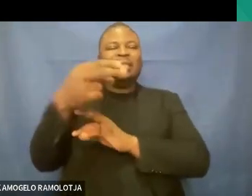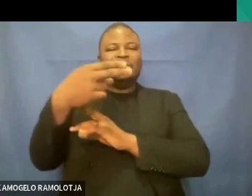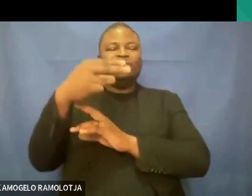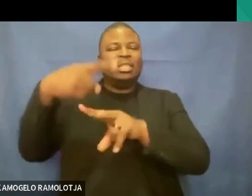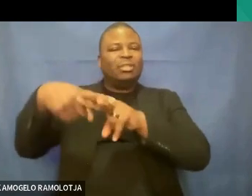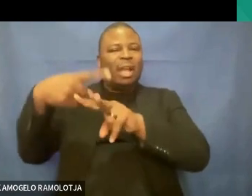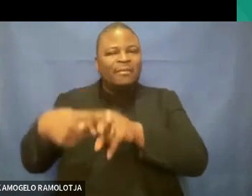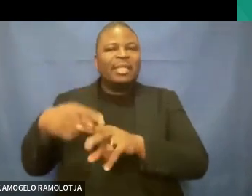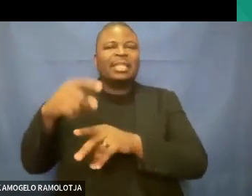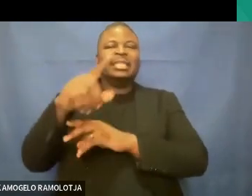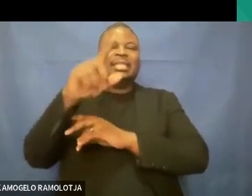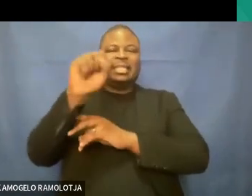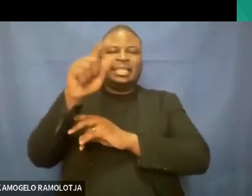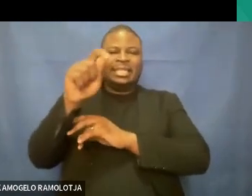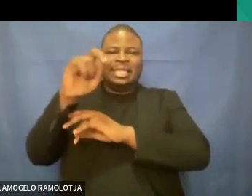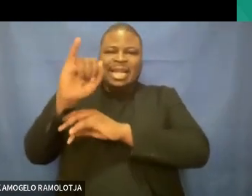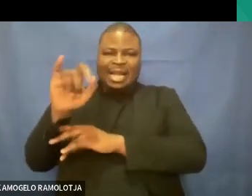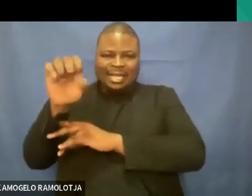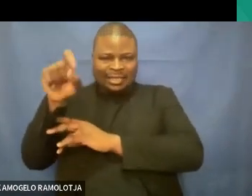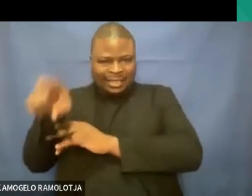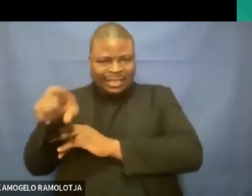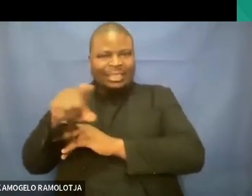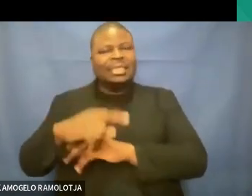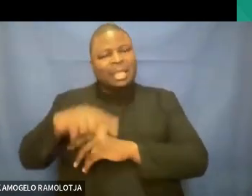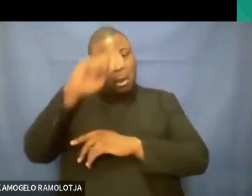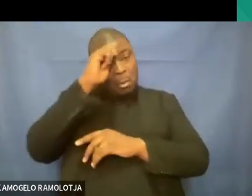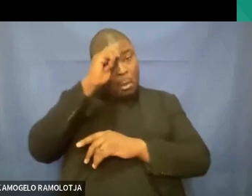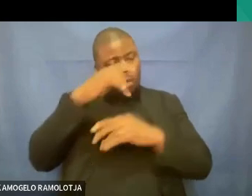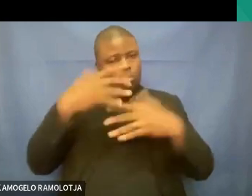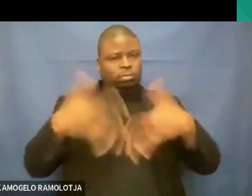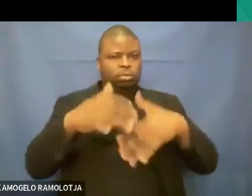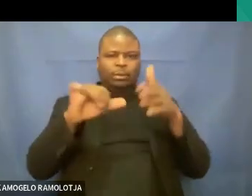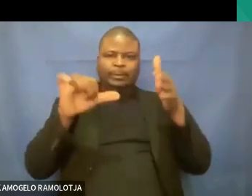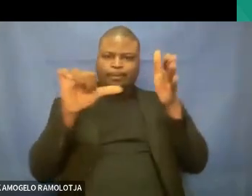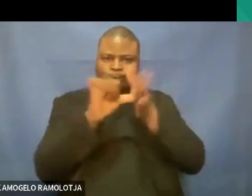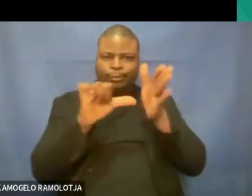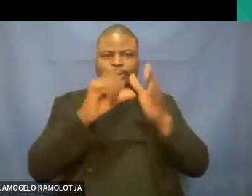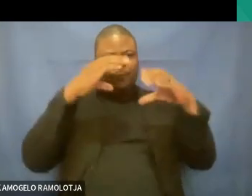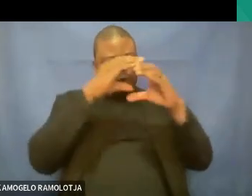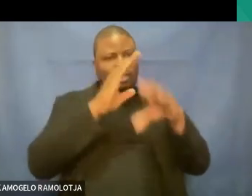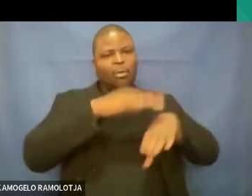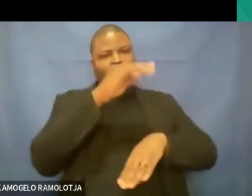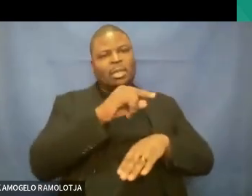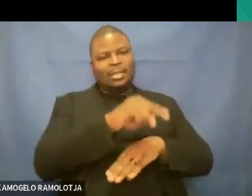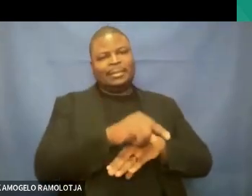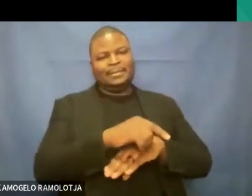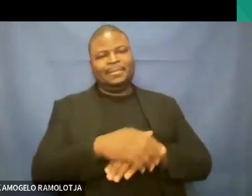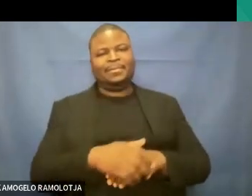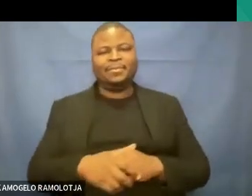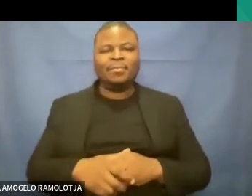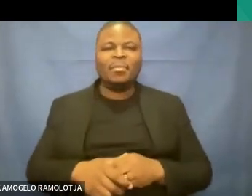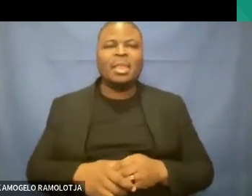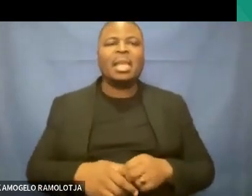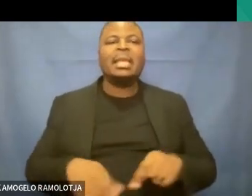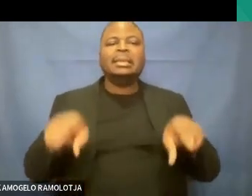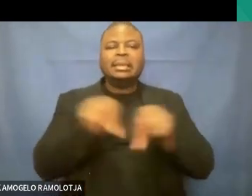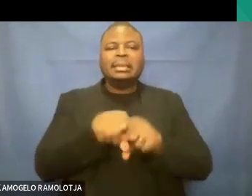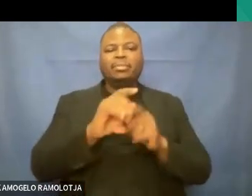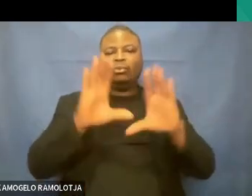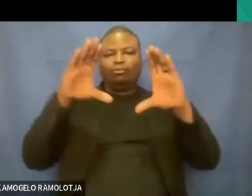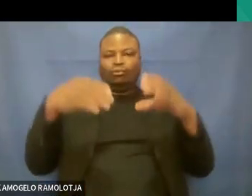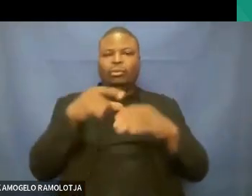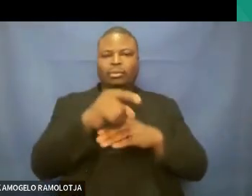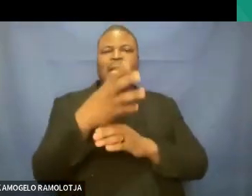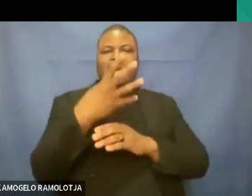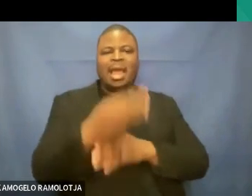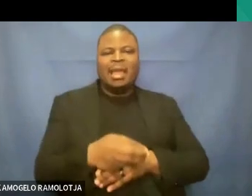boys and men also, they are a priority in terms of STIs. And then for this age group also, we can talk about